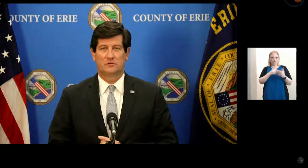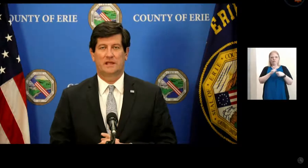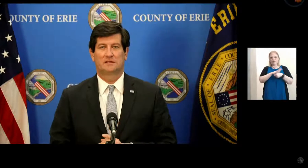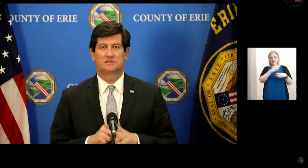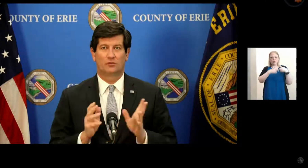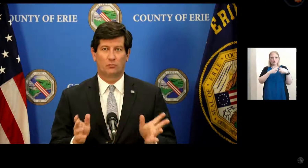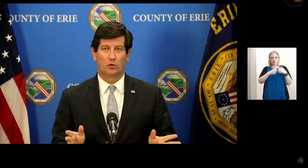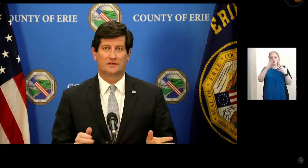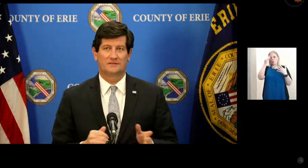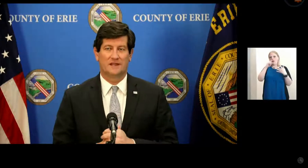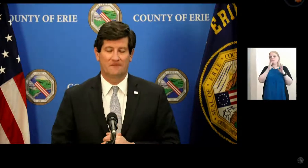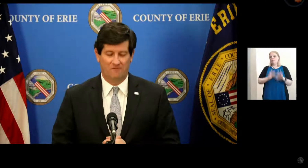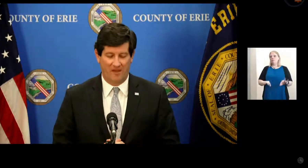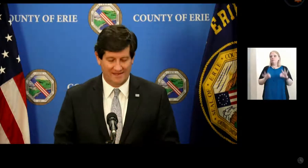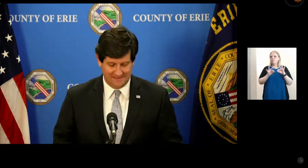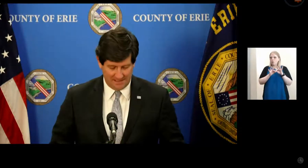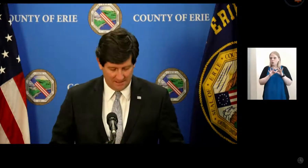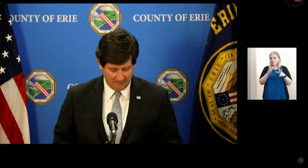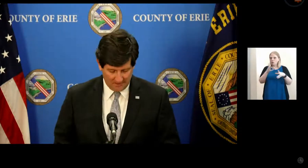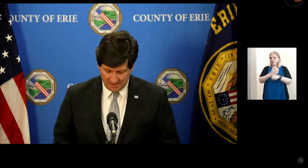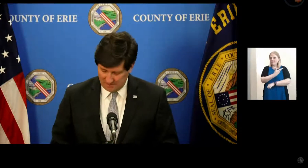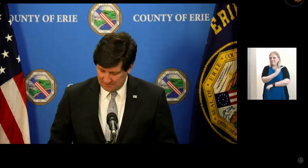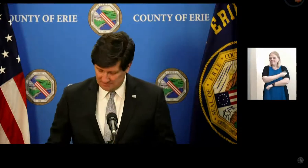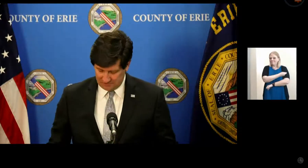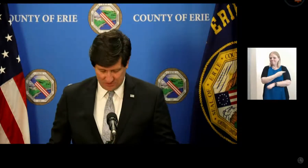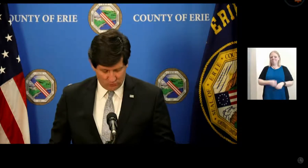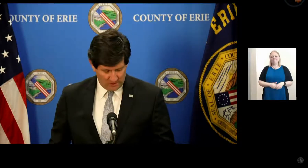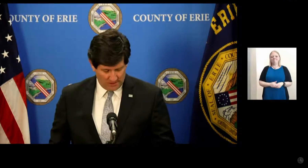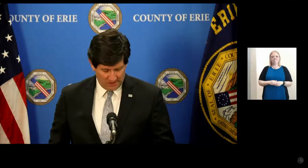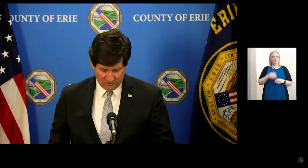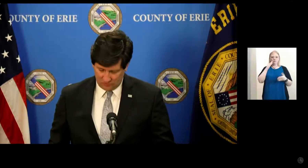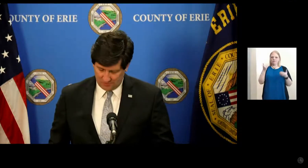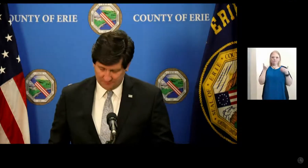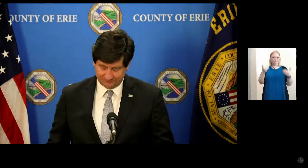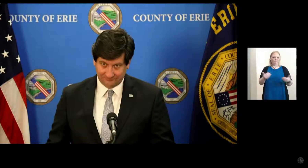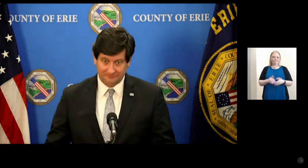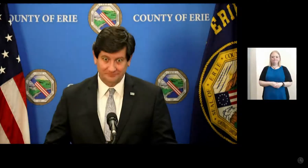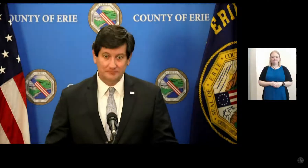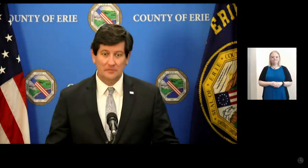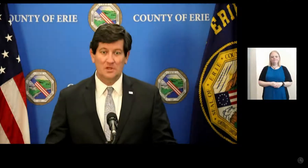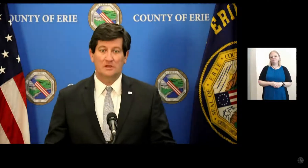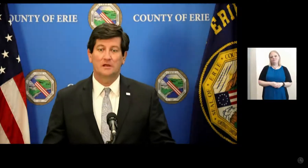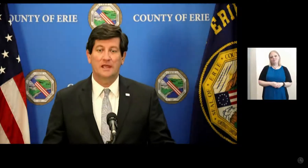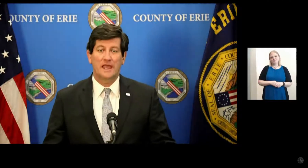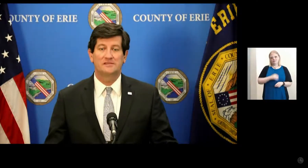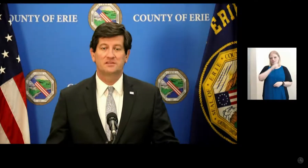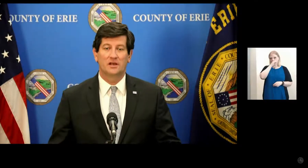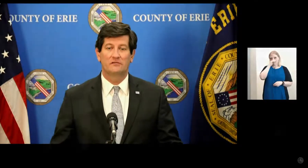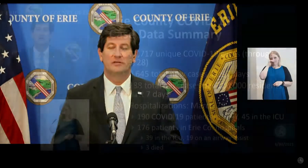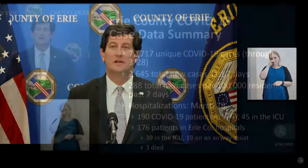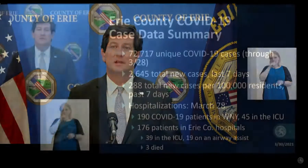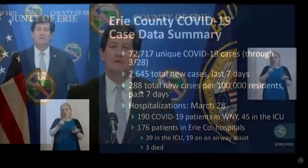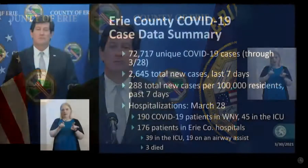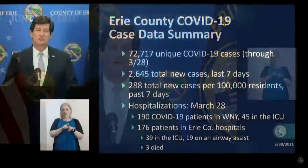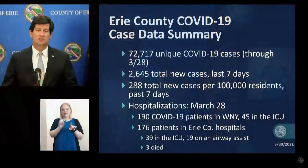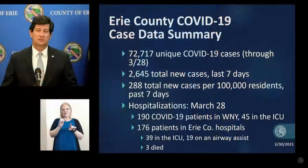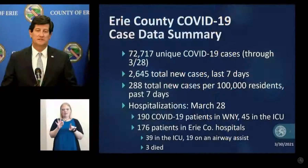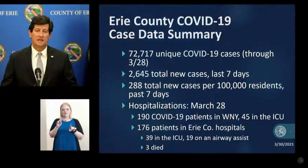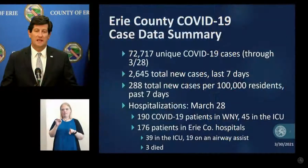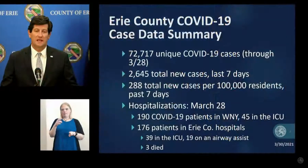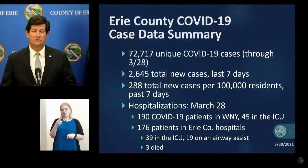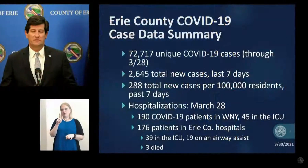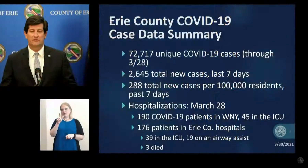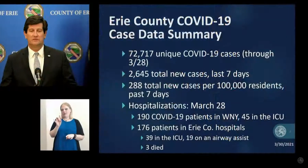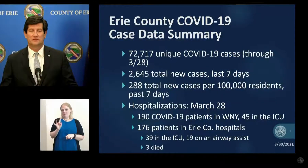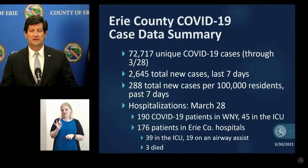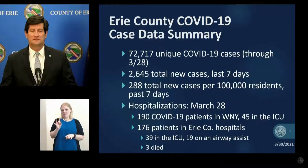issues and why it is so important to get vaccinated. Let's jump right into it. As of March